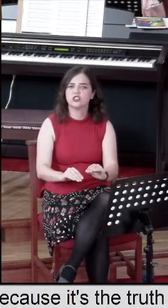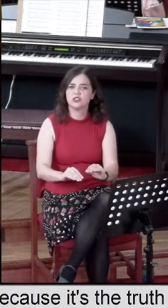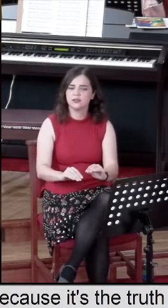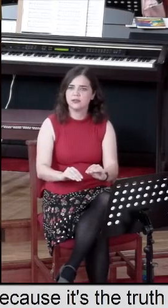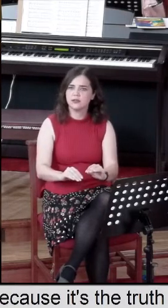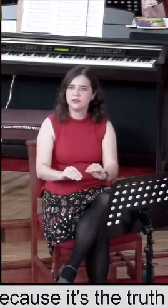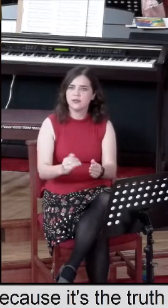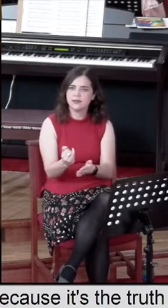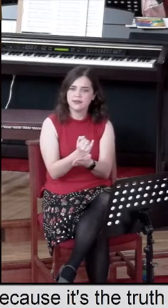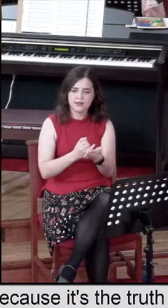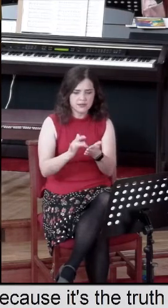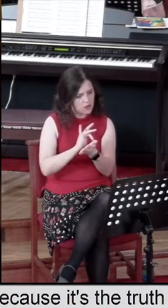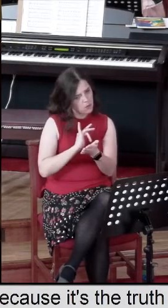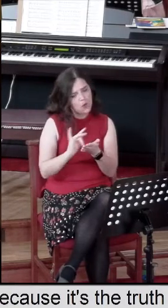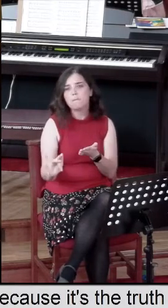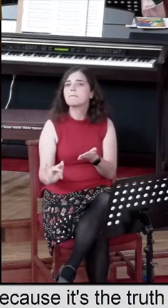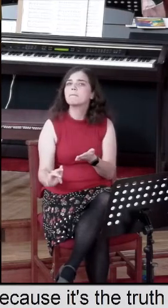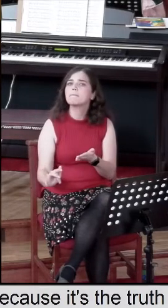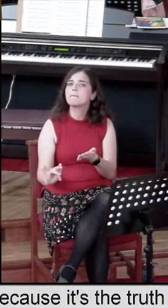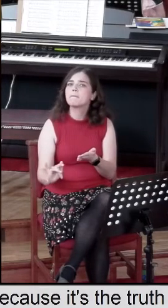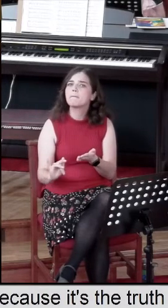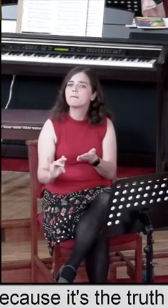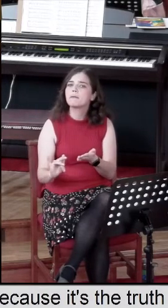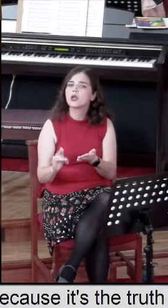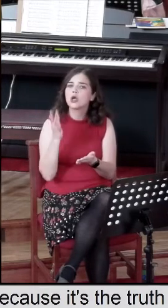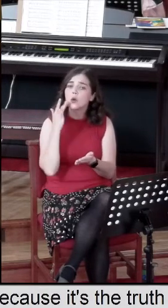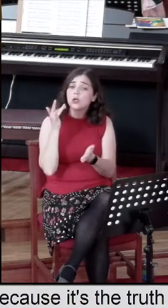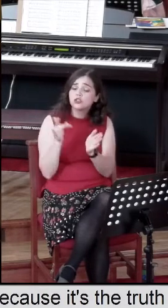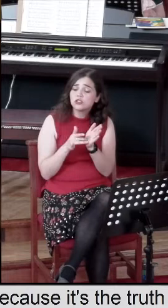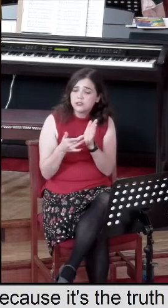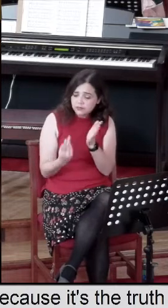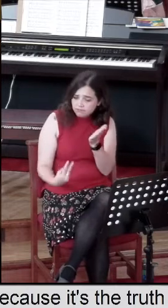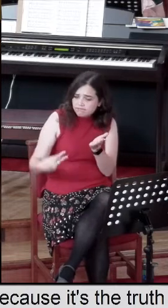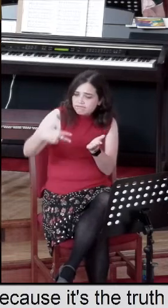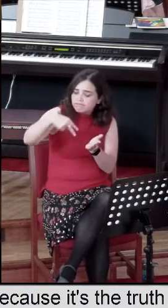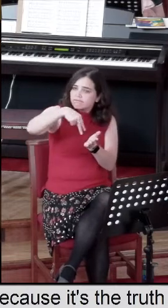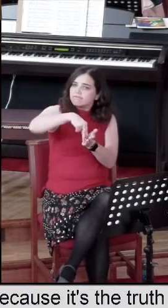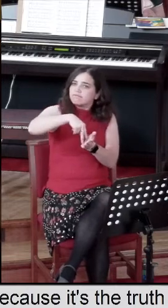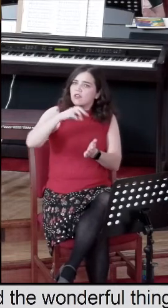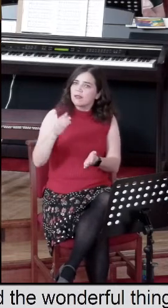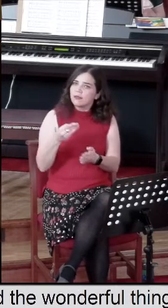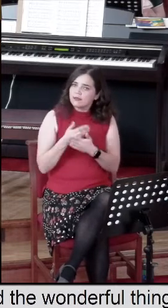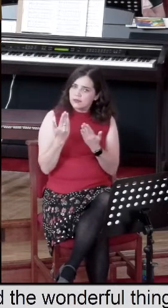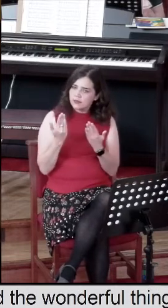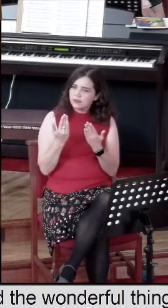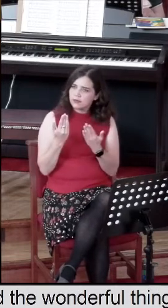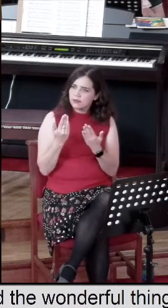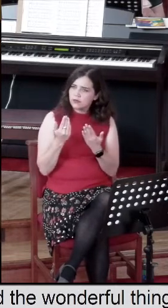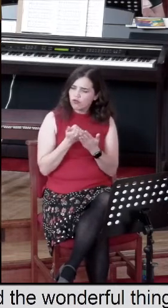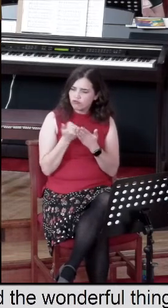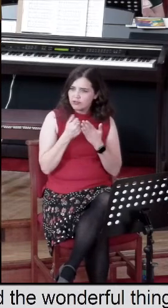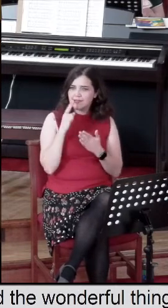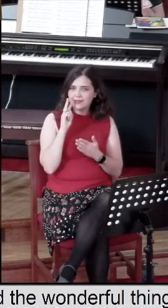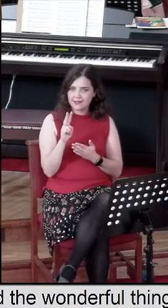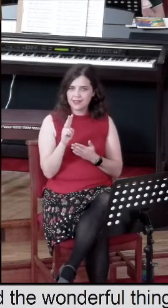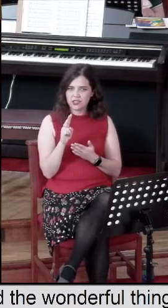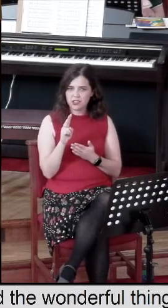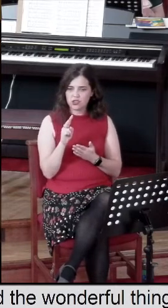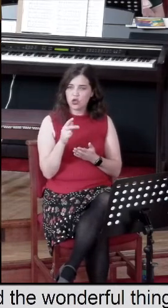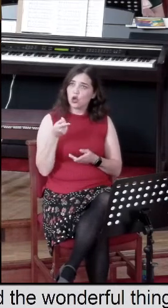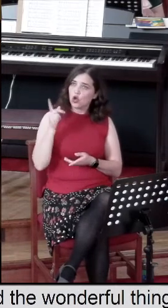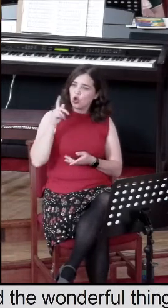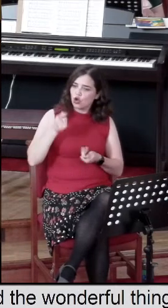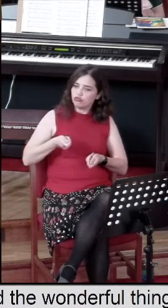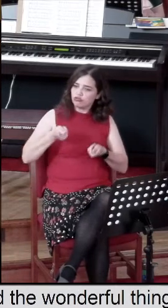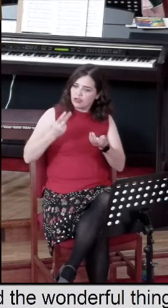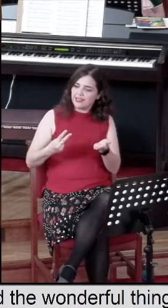have been dealt with. And when Jesus was raised on the third day, very often in the Bible it says, God raised Jesus.